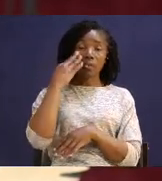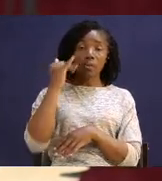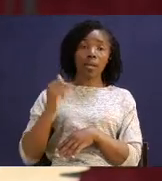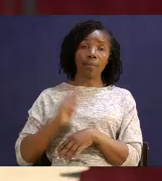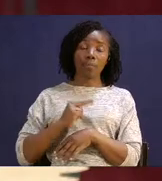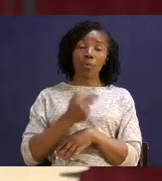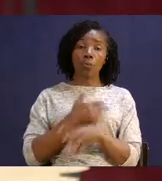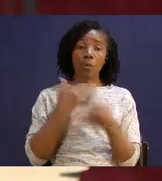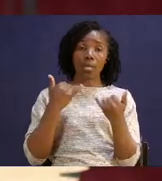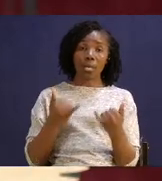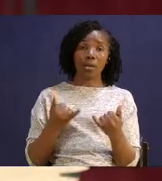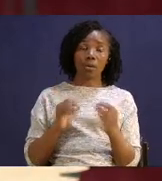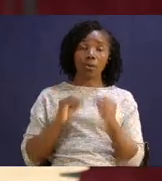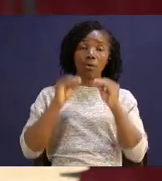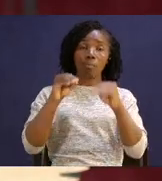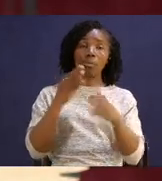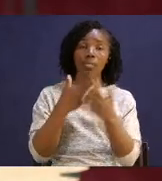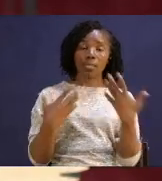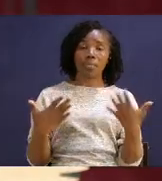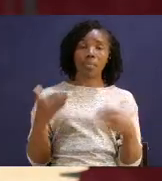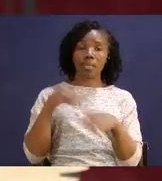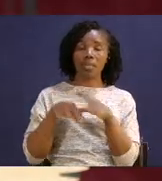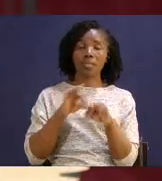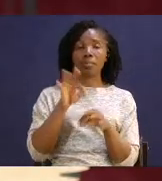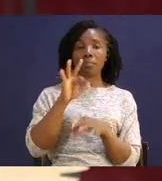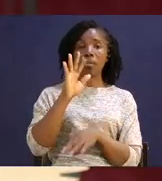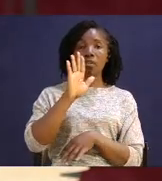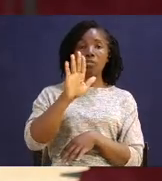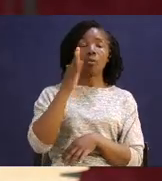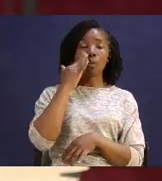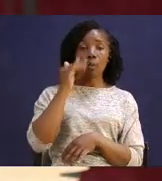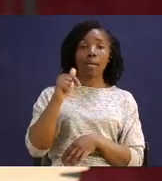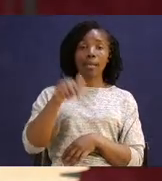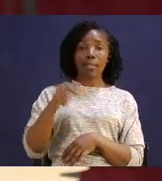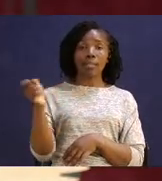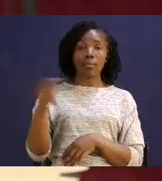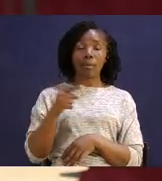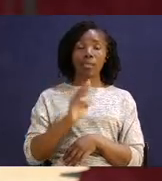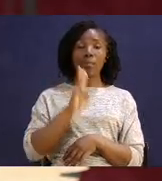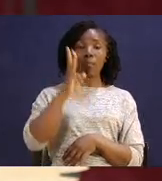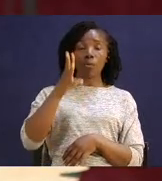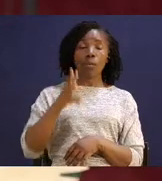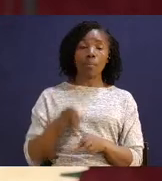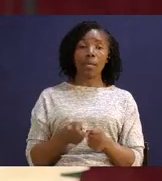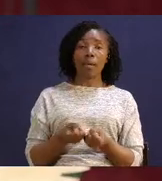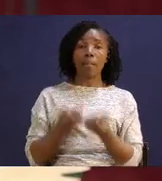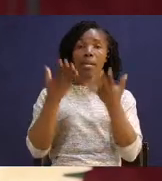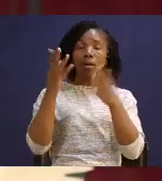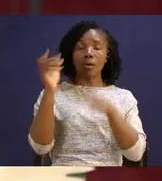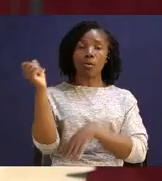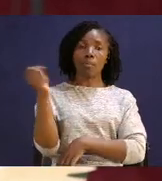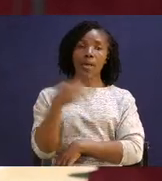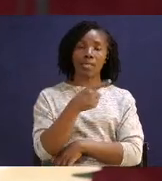that this month will be a month of breakthrough. Amen. This is your